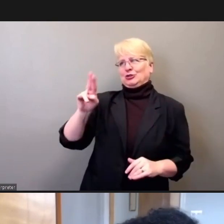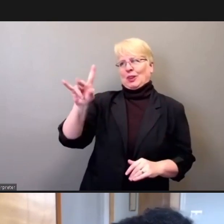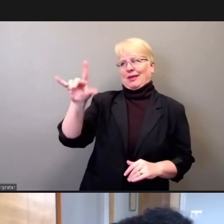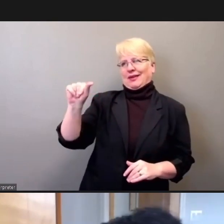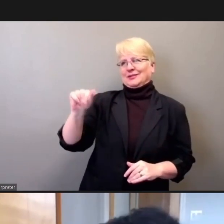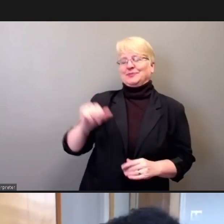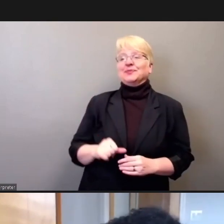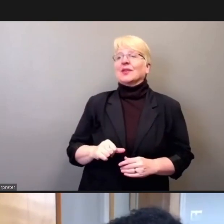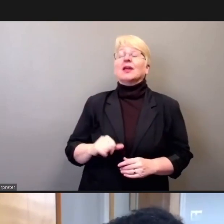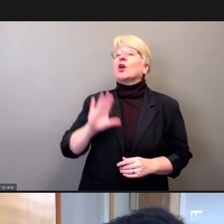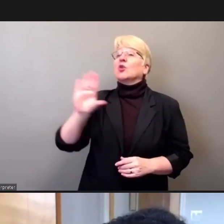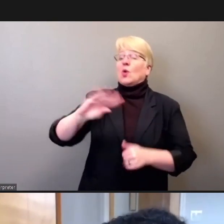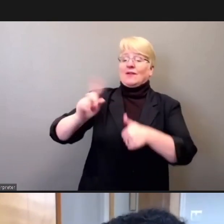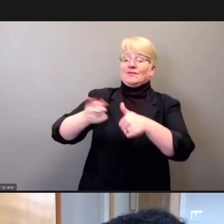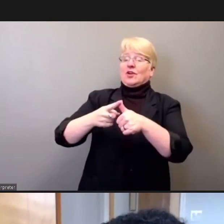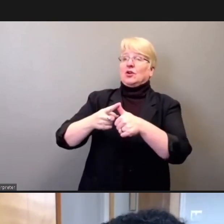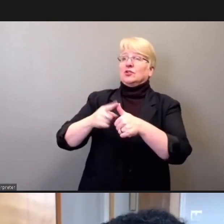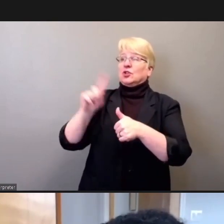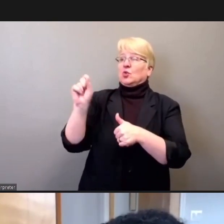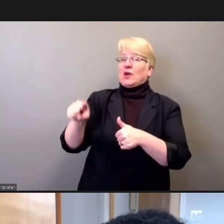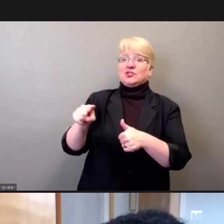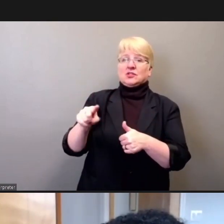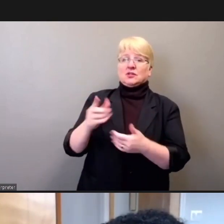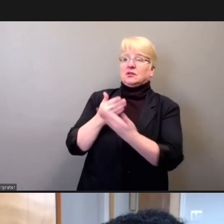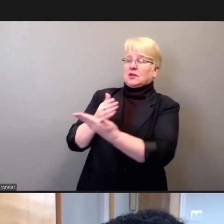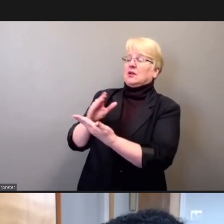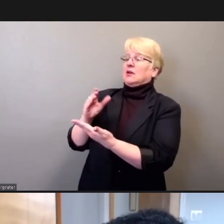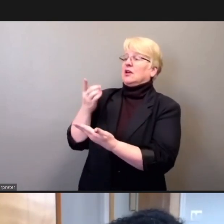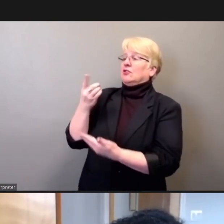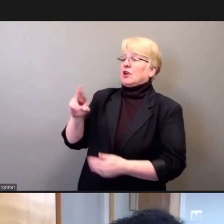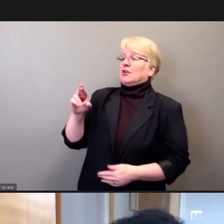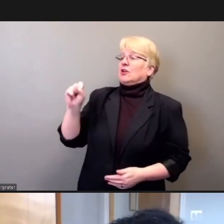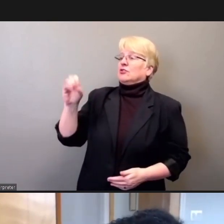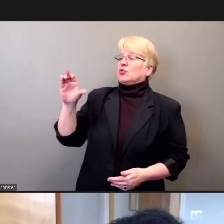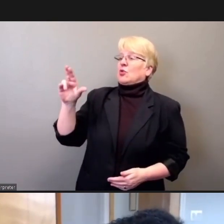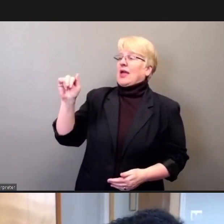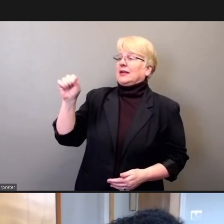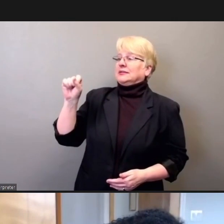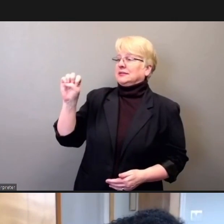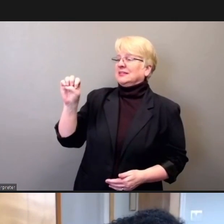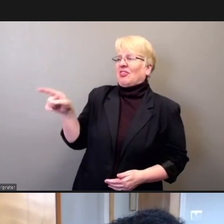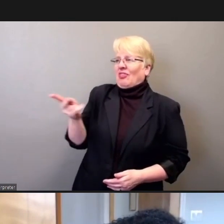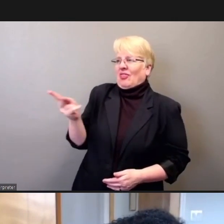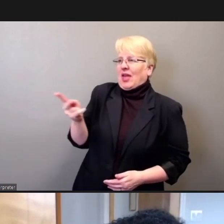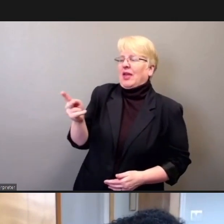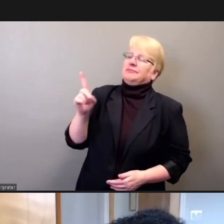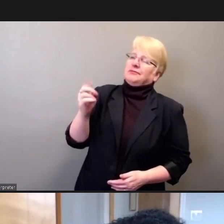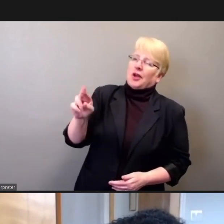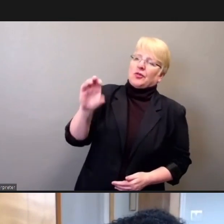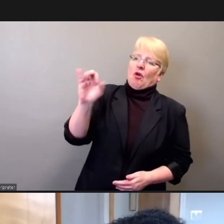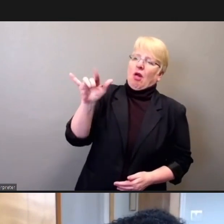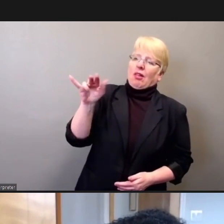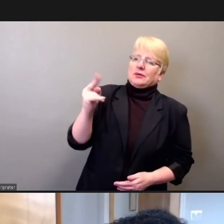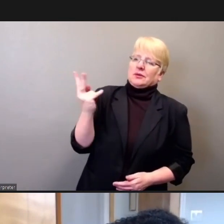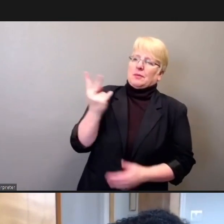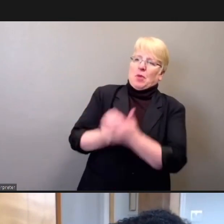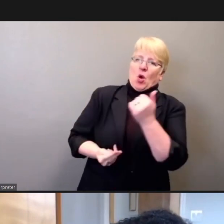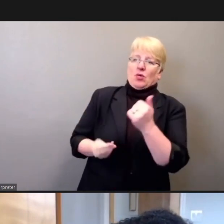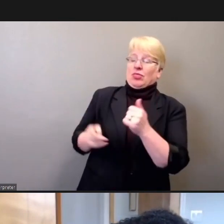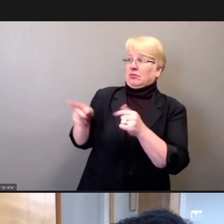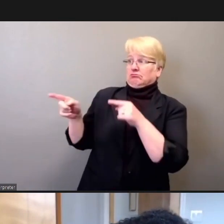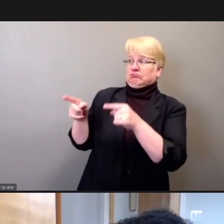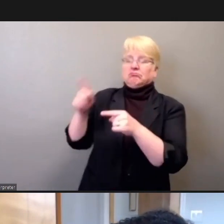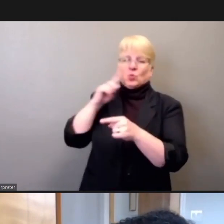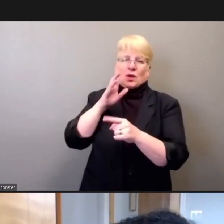to Dr. Grace, and I'm going to have both Dr. Collins and Dr. Grace talk about vaccines. And you might get sort of a slightly different approach